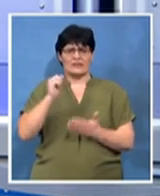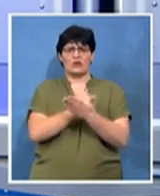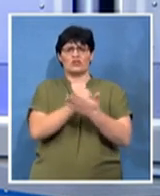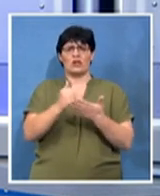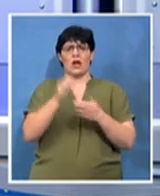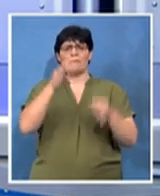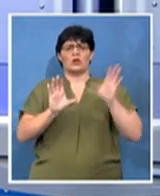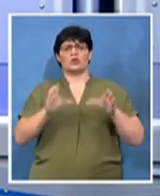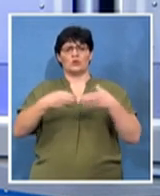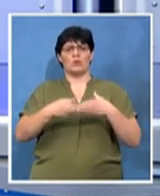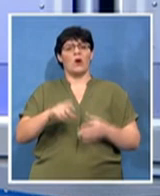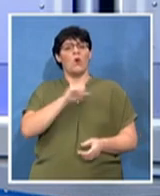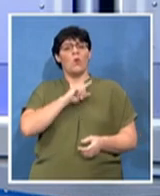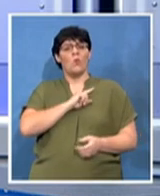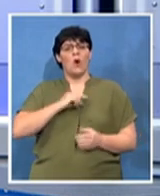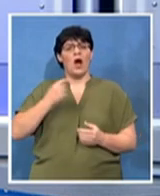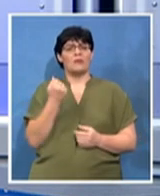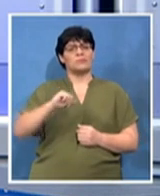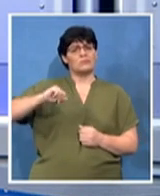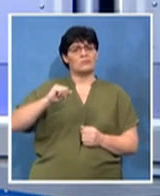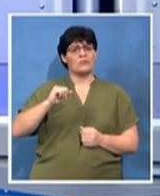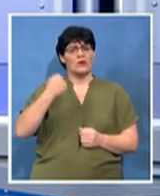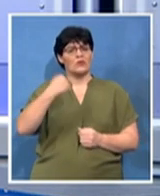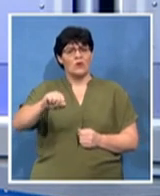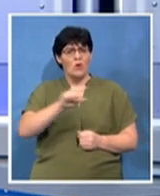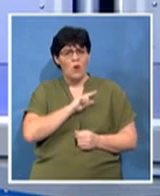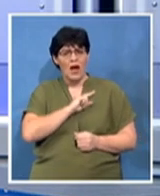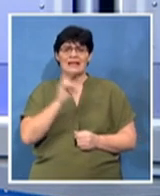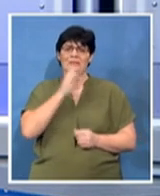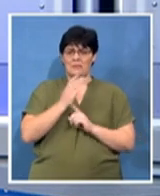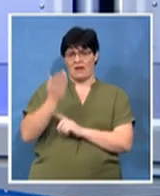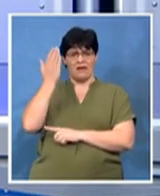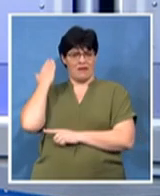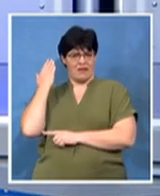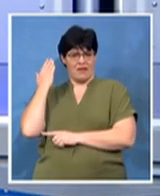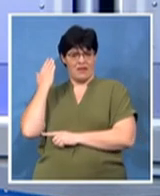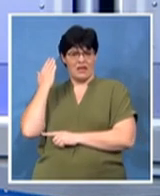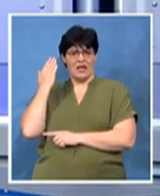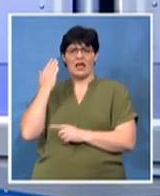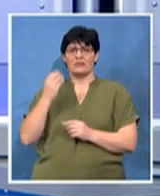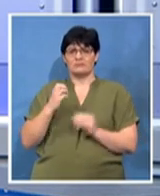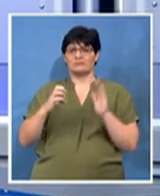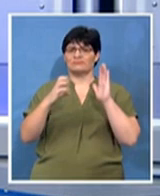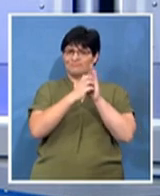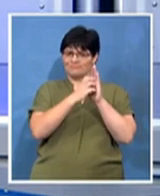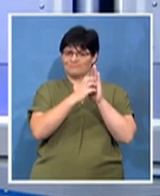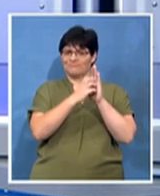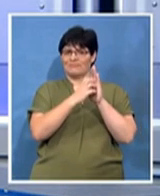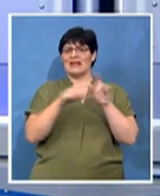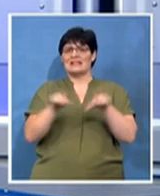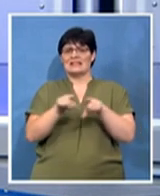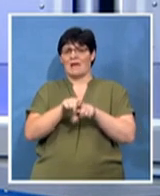its application in September because it had a similar logo to that of another political party called Party of